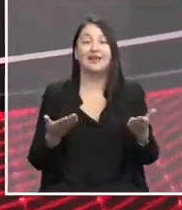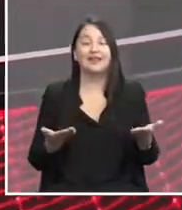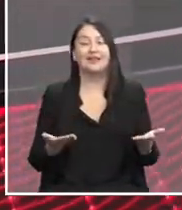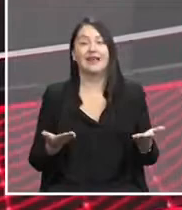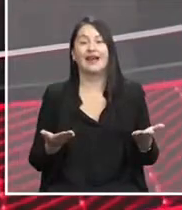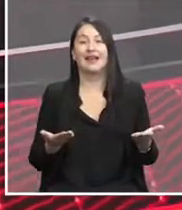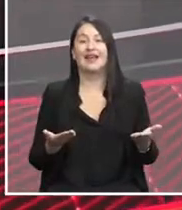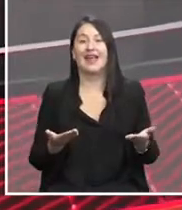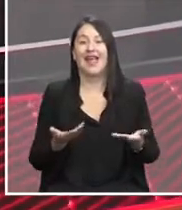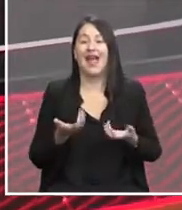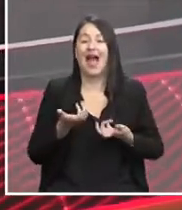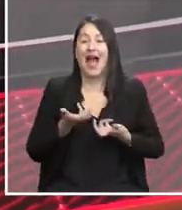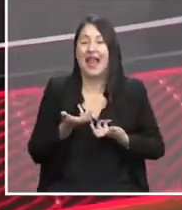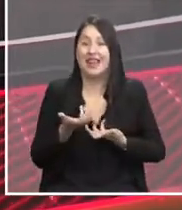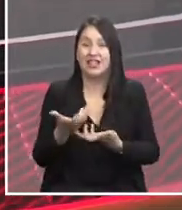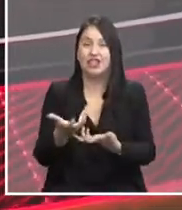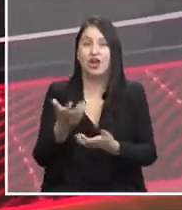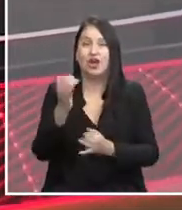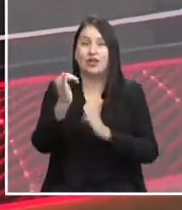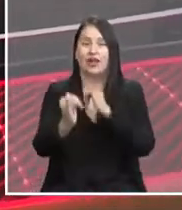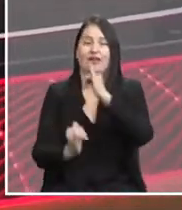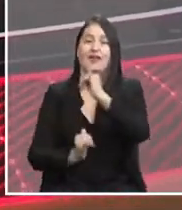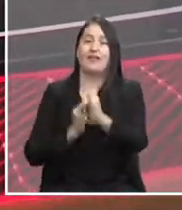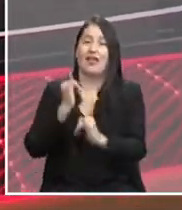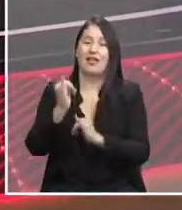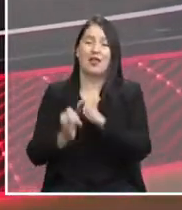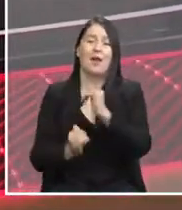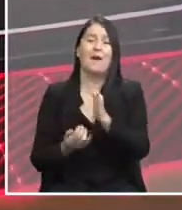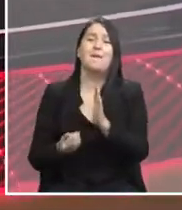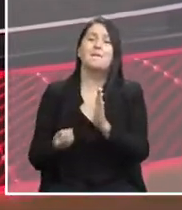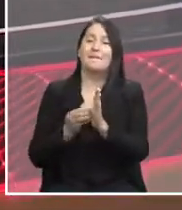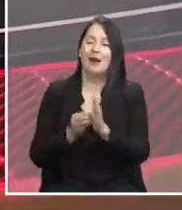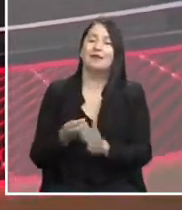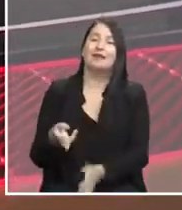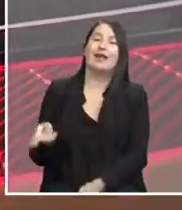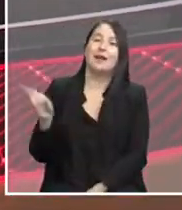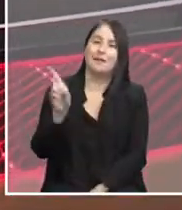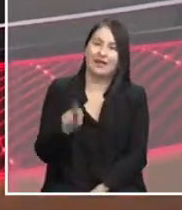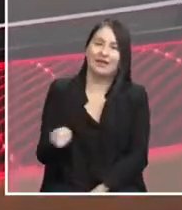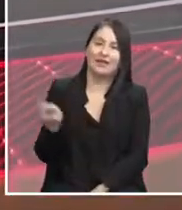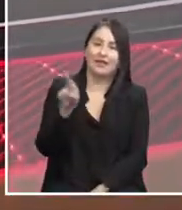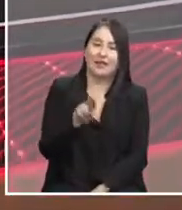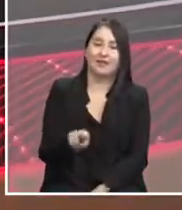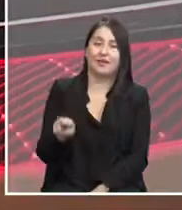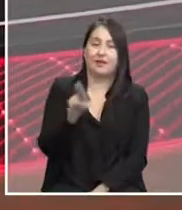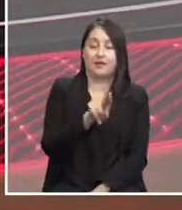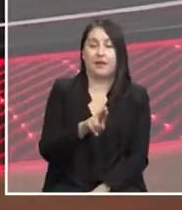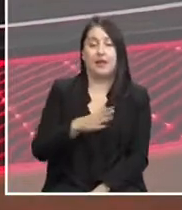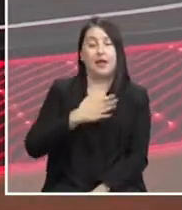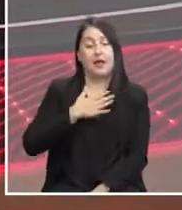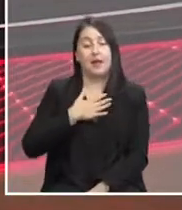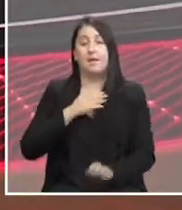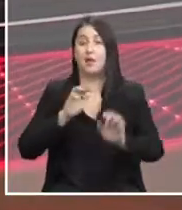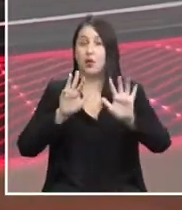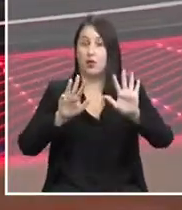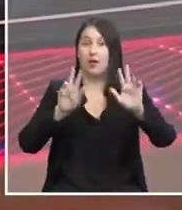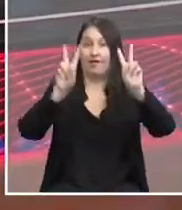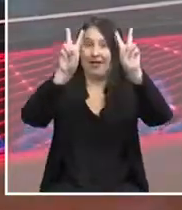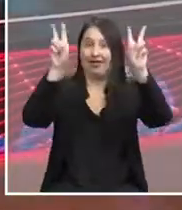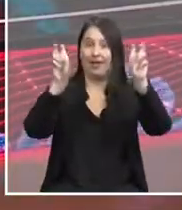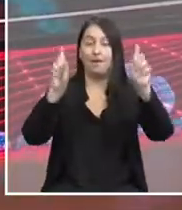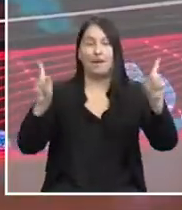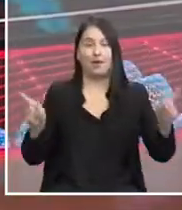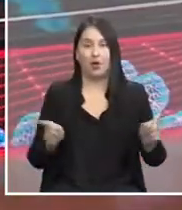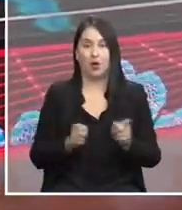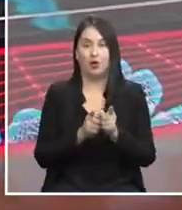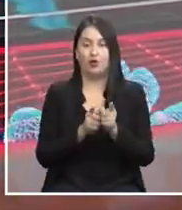to my last point as a conclusion. We must live in that cyberspace. We cannot come back. We